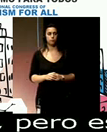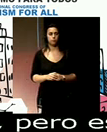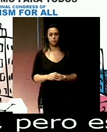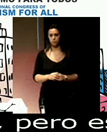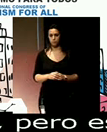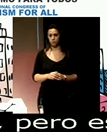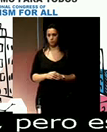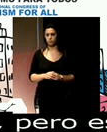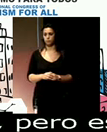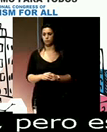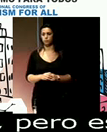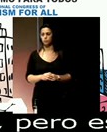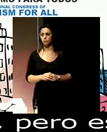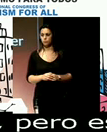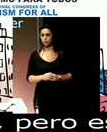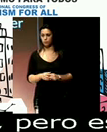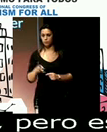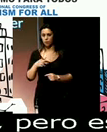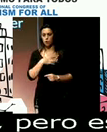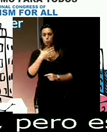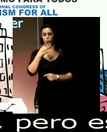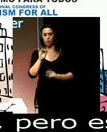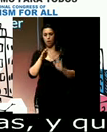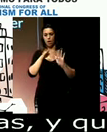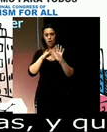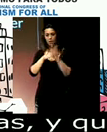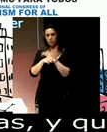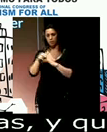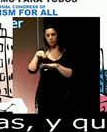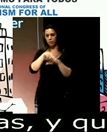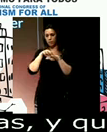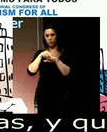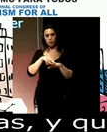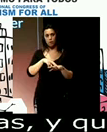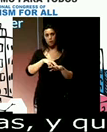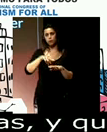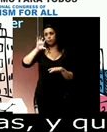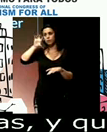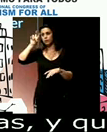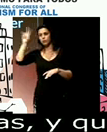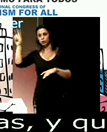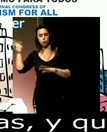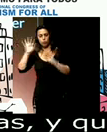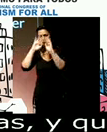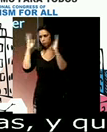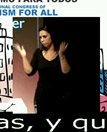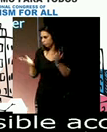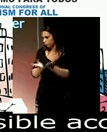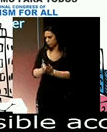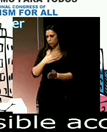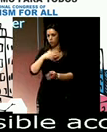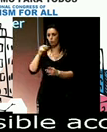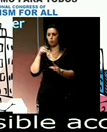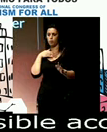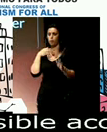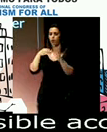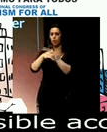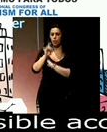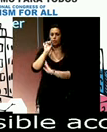country. It's possible to rent from us all over the world. It can work in every country. There is